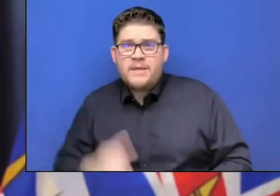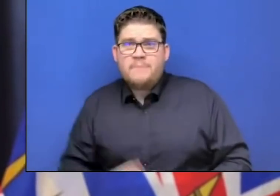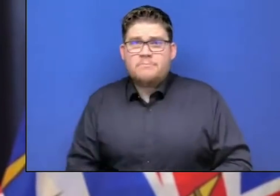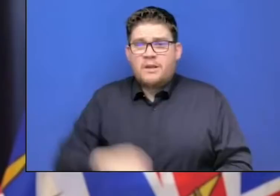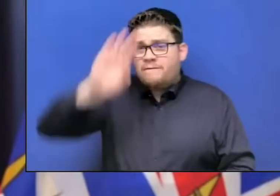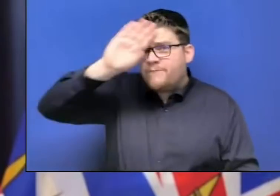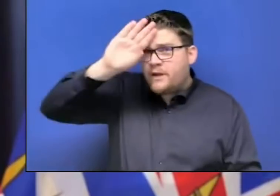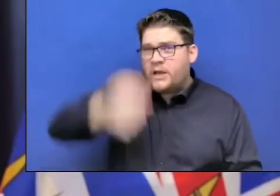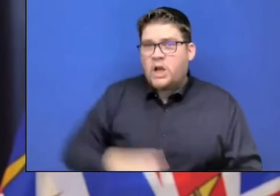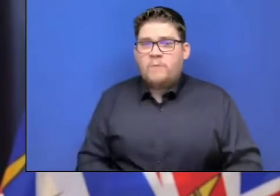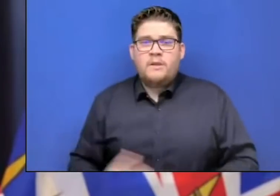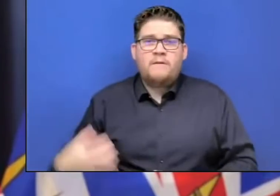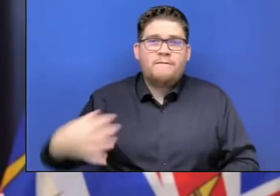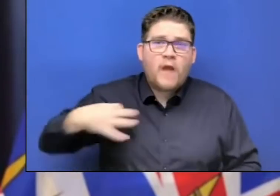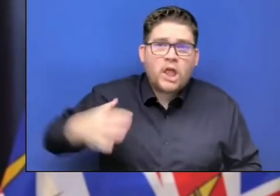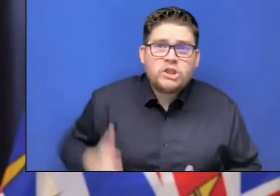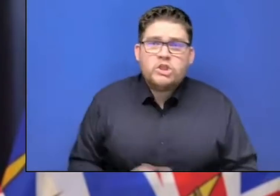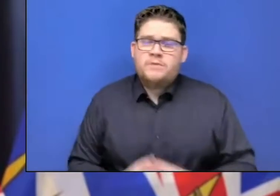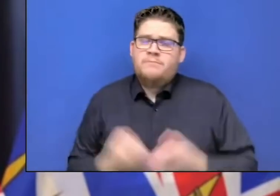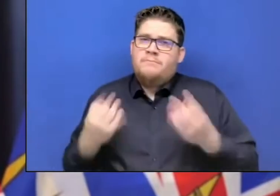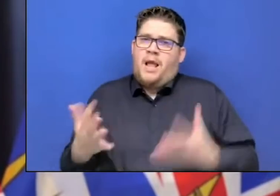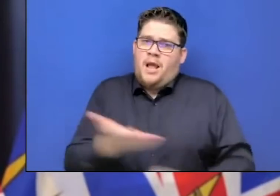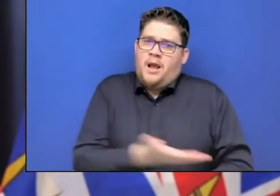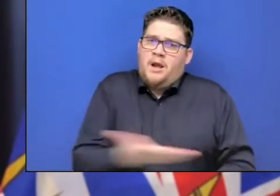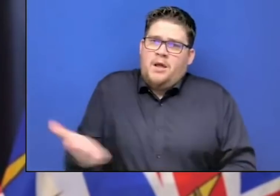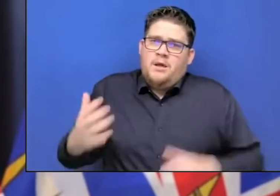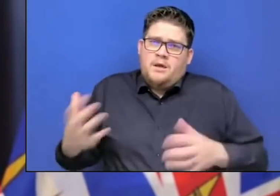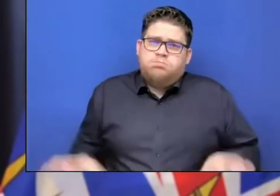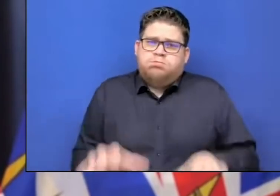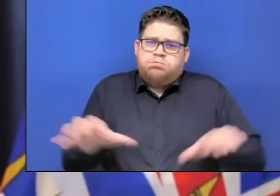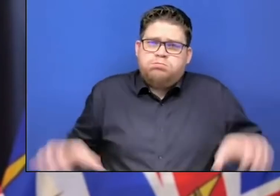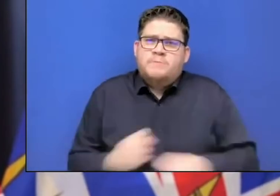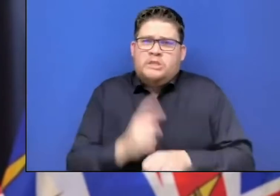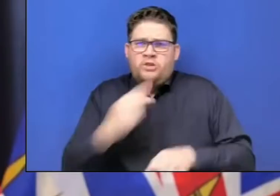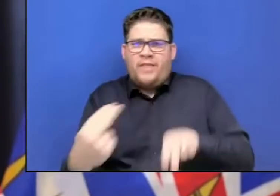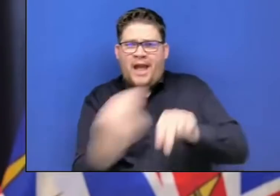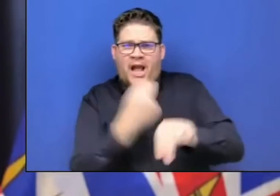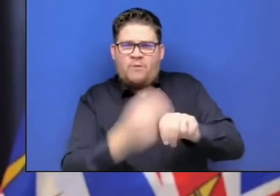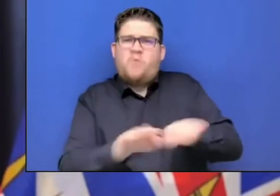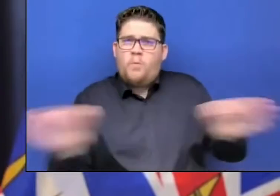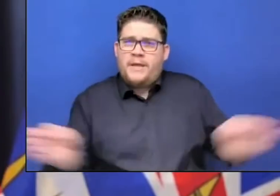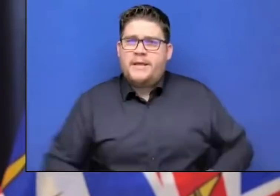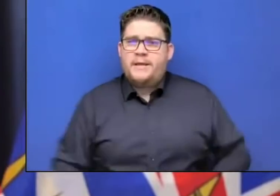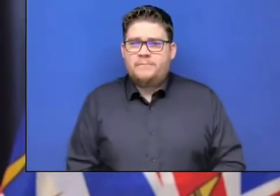to help people and to restore connectivity in our road networks. There are countless others who will be